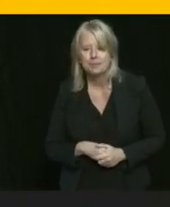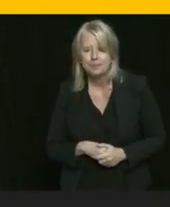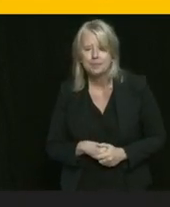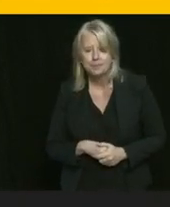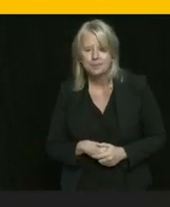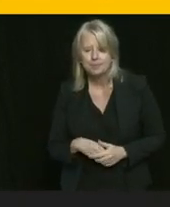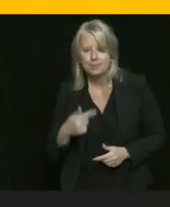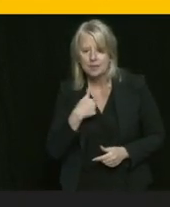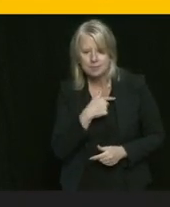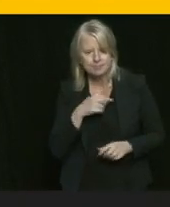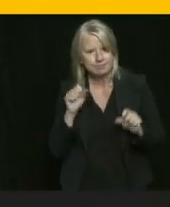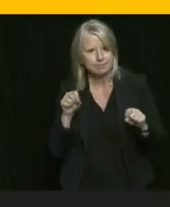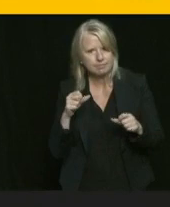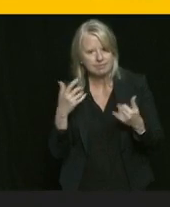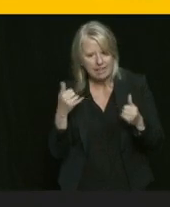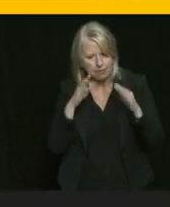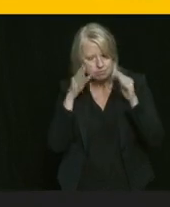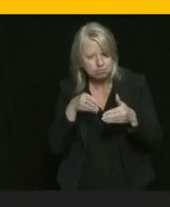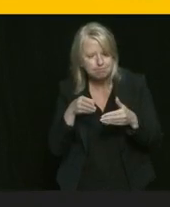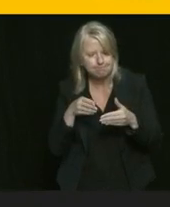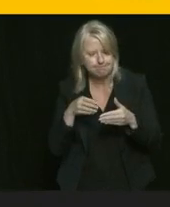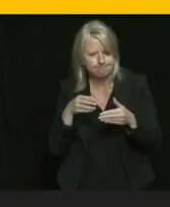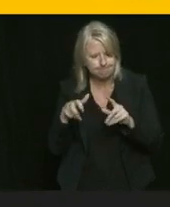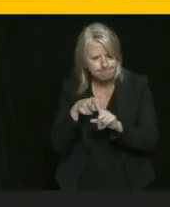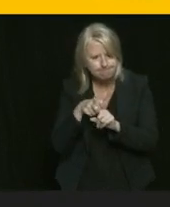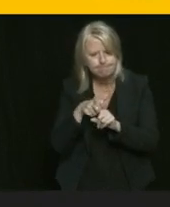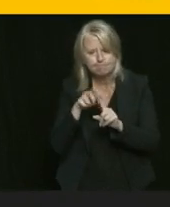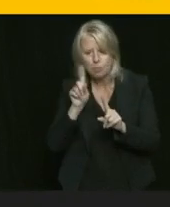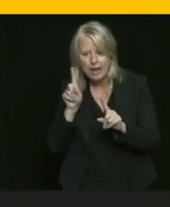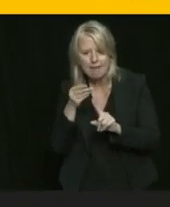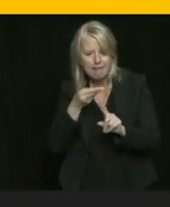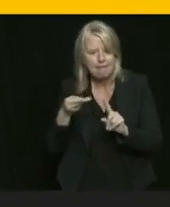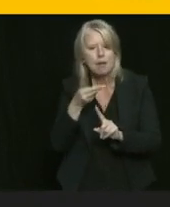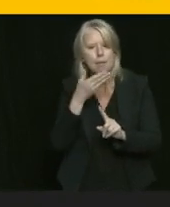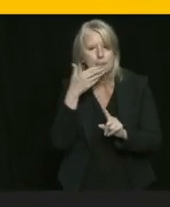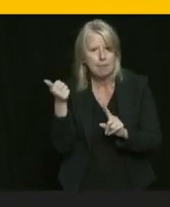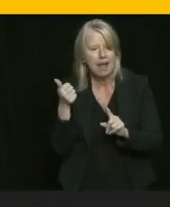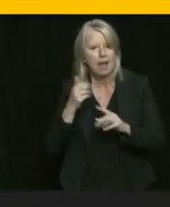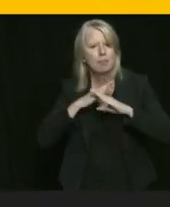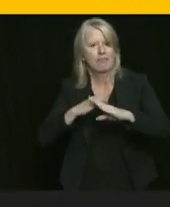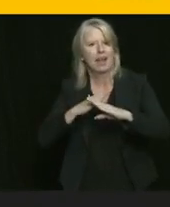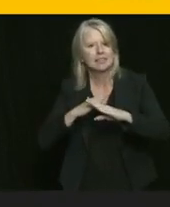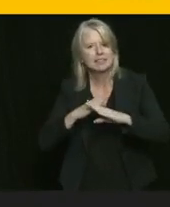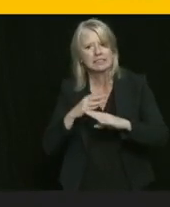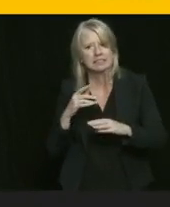things now in a targeted way that is better able to prevent needing a